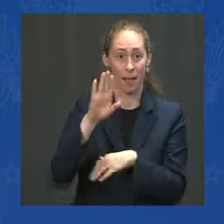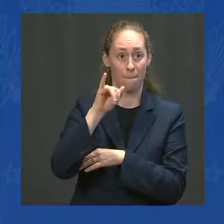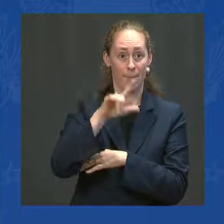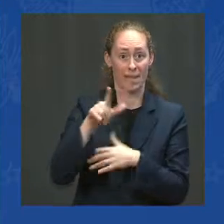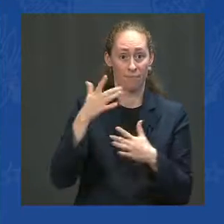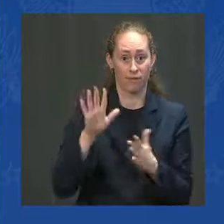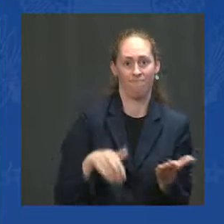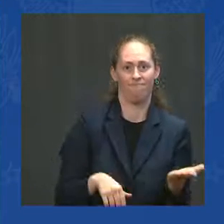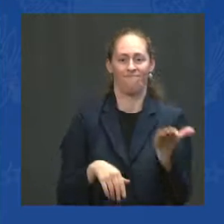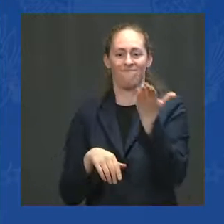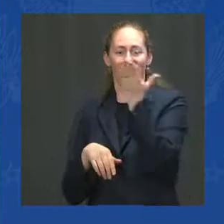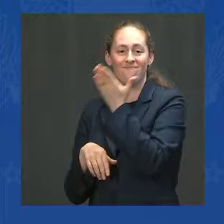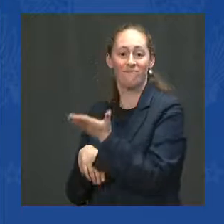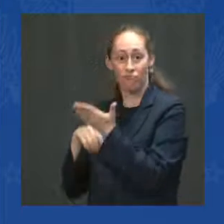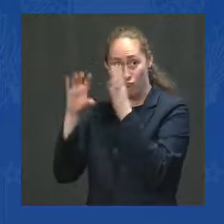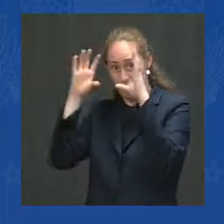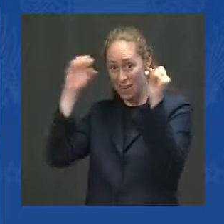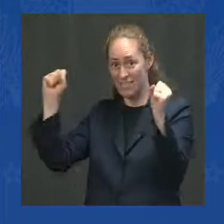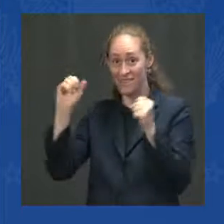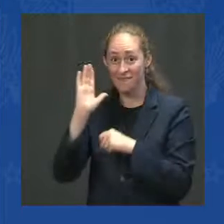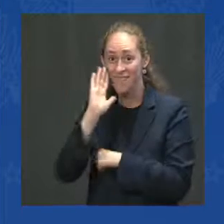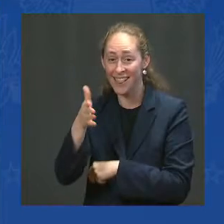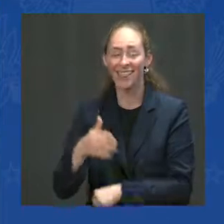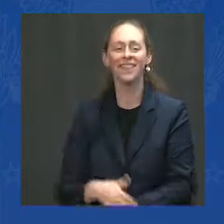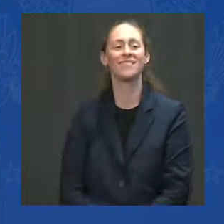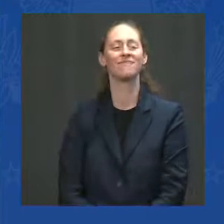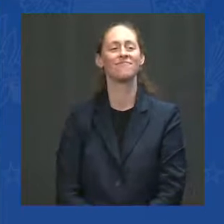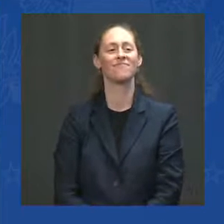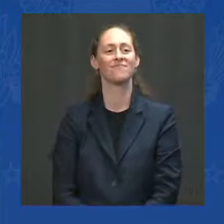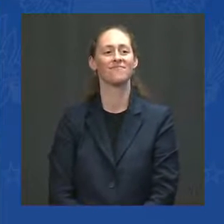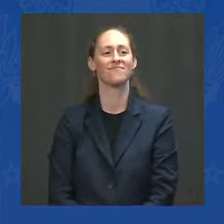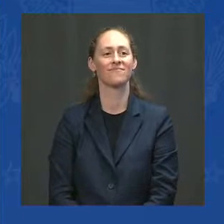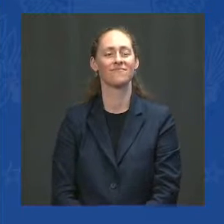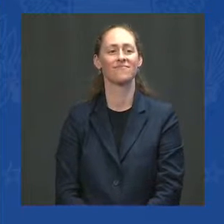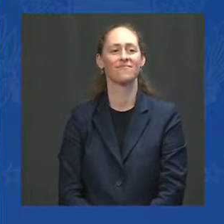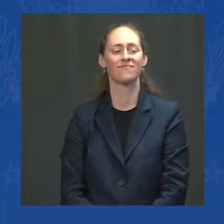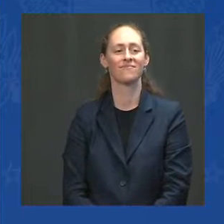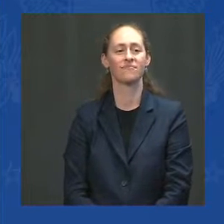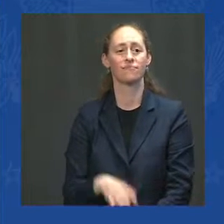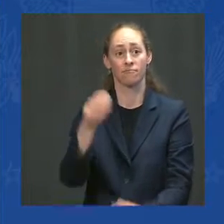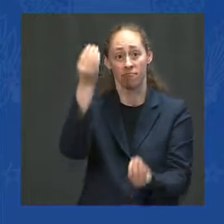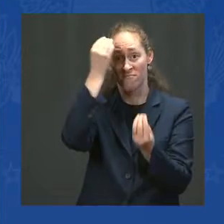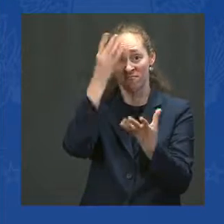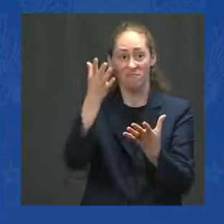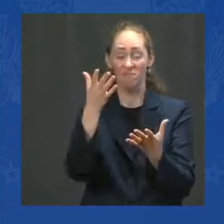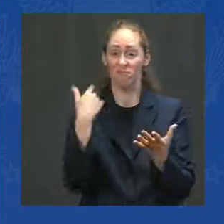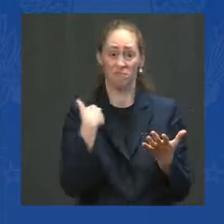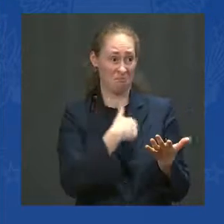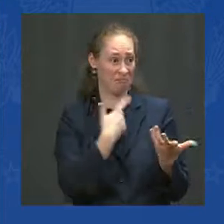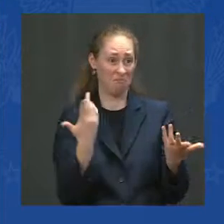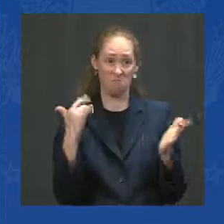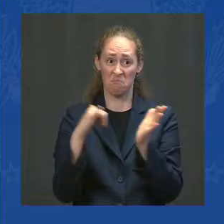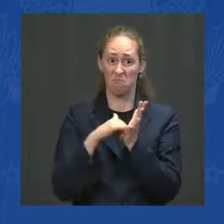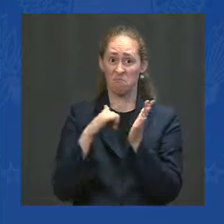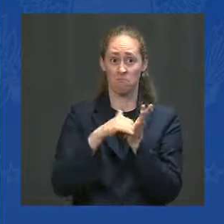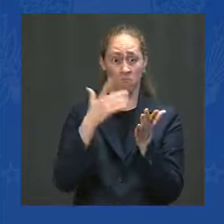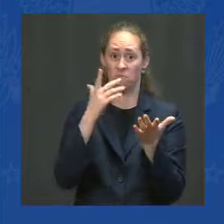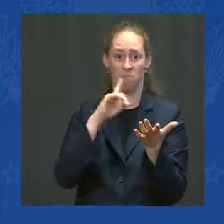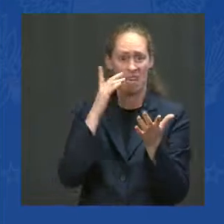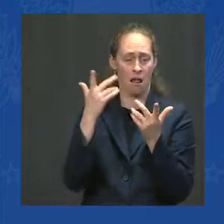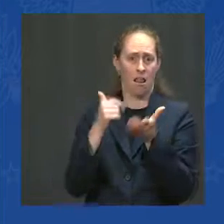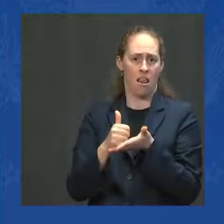would not be here today were it not for the leadership of our President, Joe